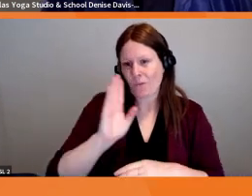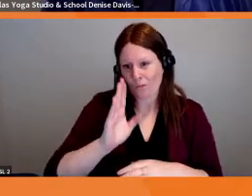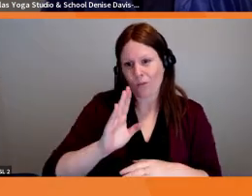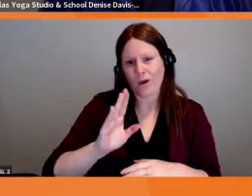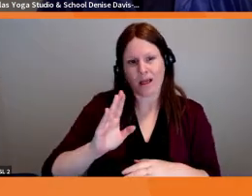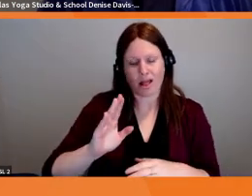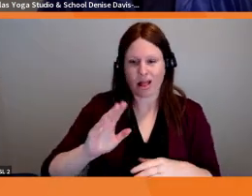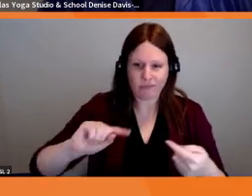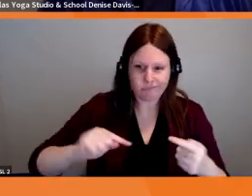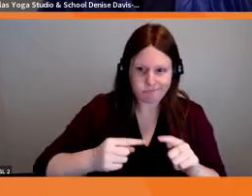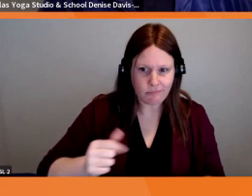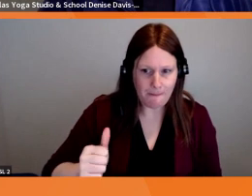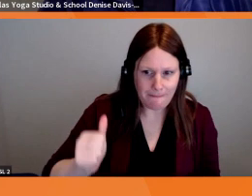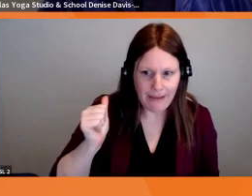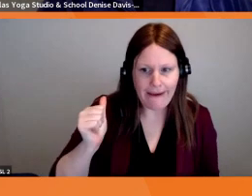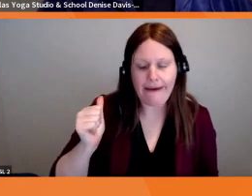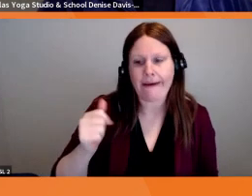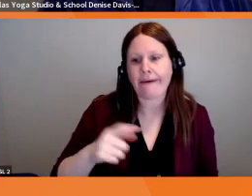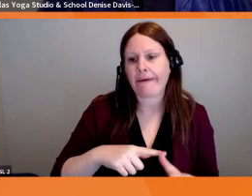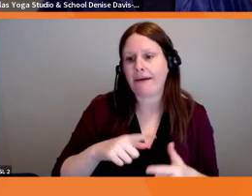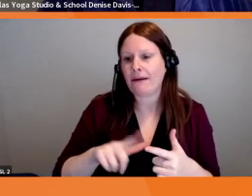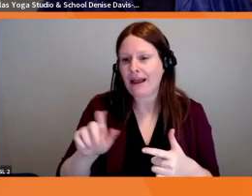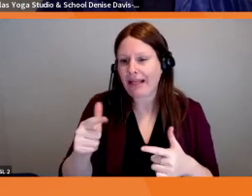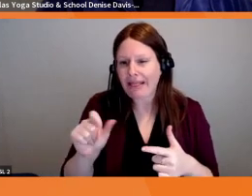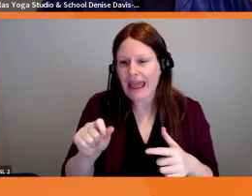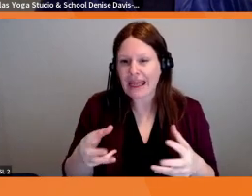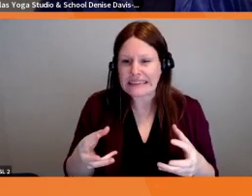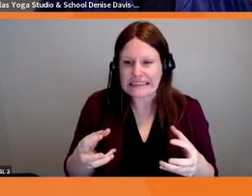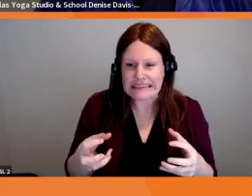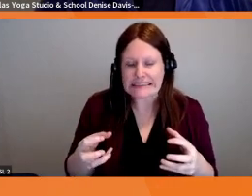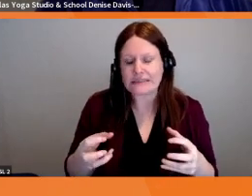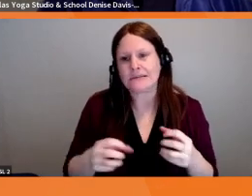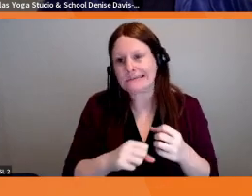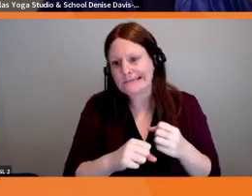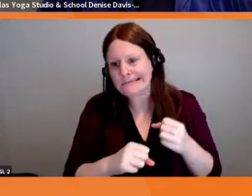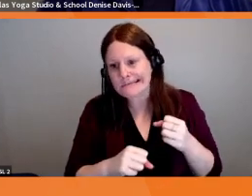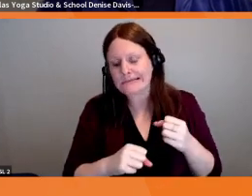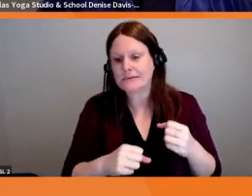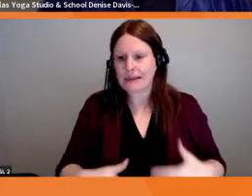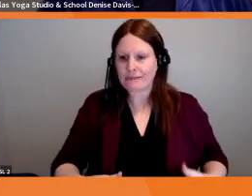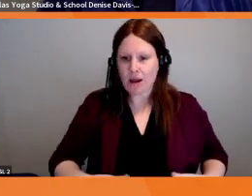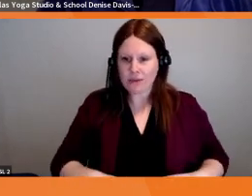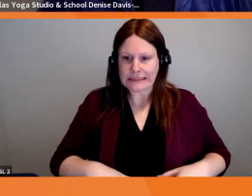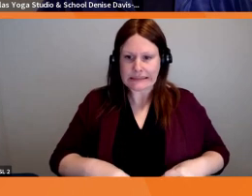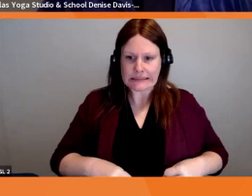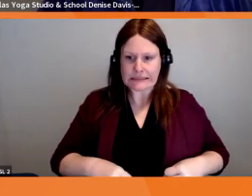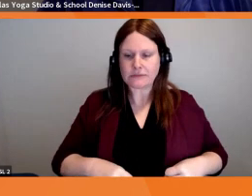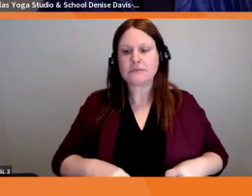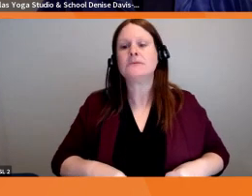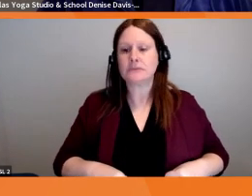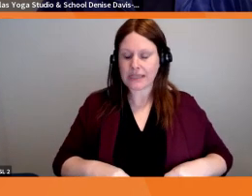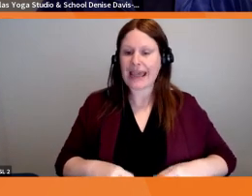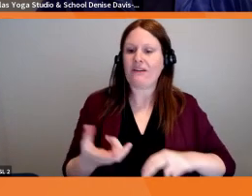good for our back. Immediately, the hamstrings start to lengthen, the abdominal muscles shorten, it pulls the pelvis out of alignment when we sit for